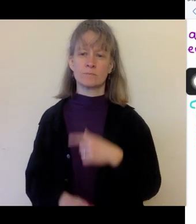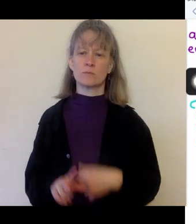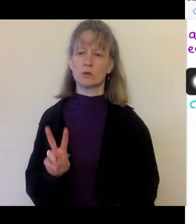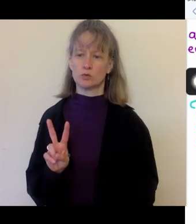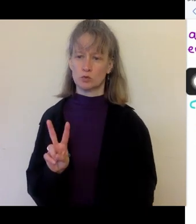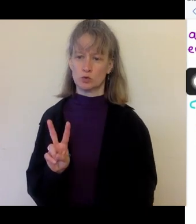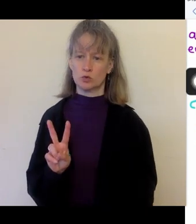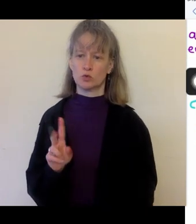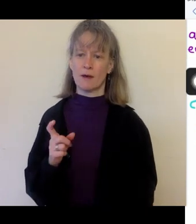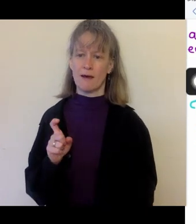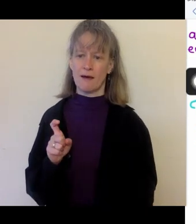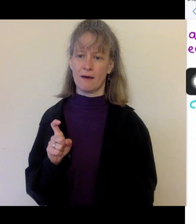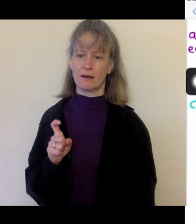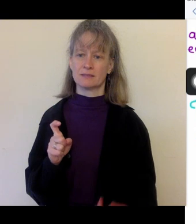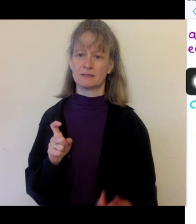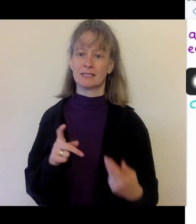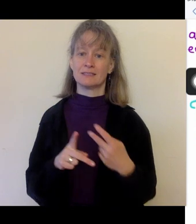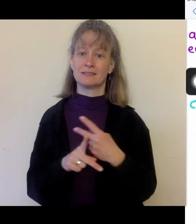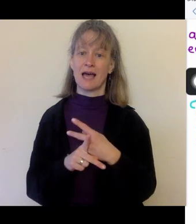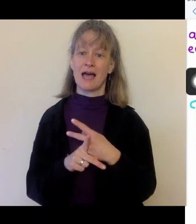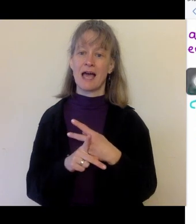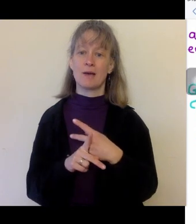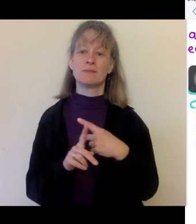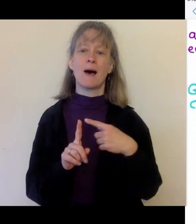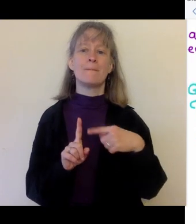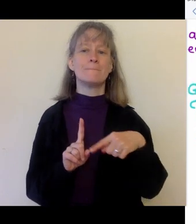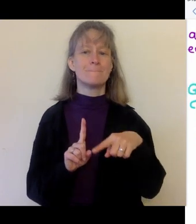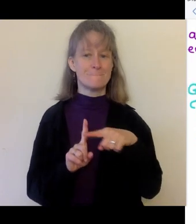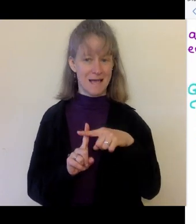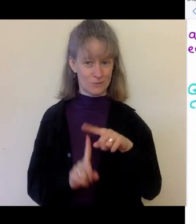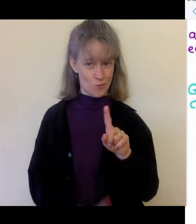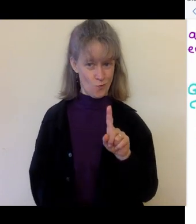2x times positive 1